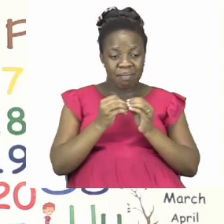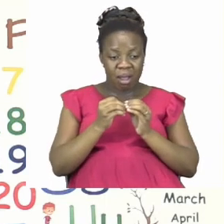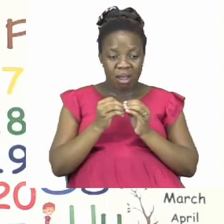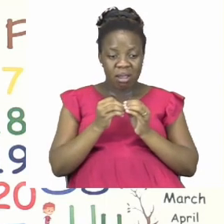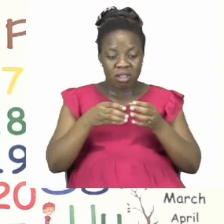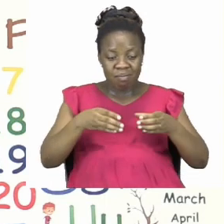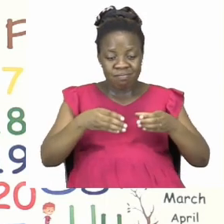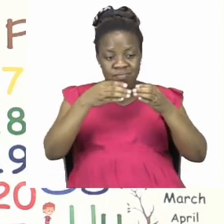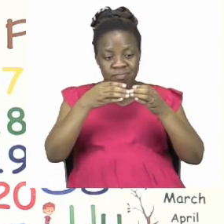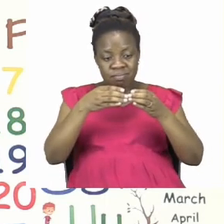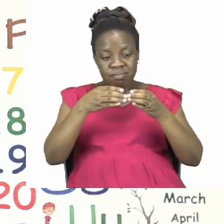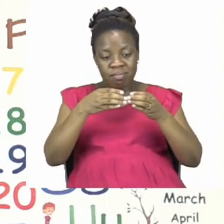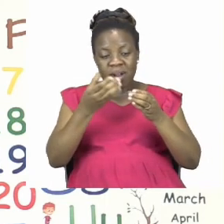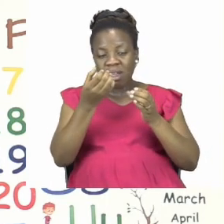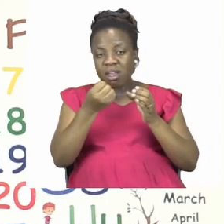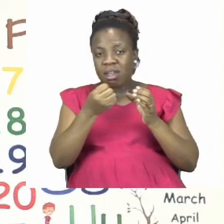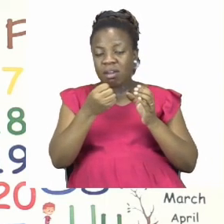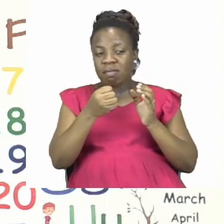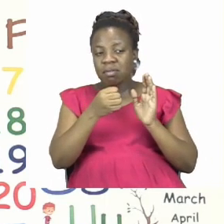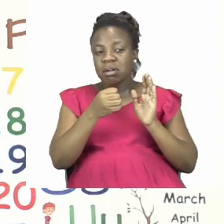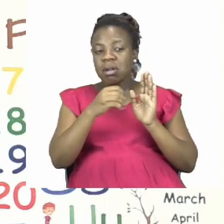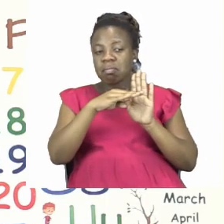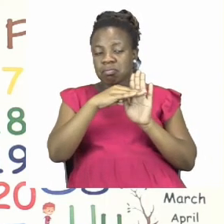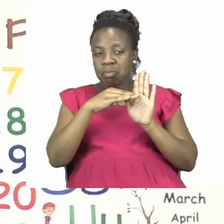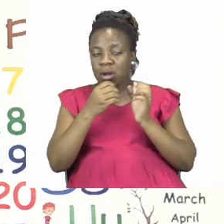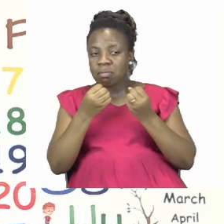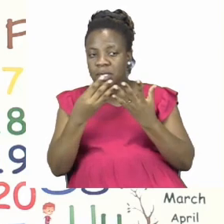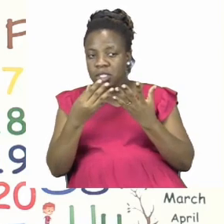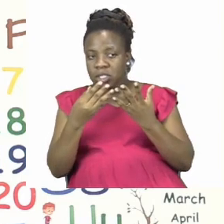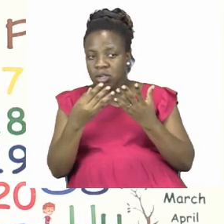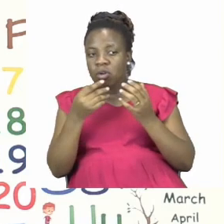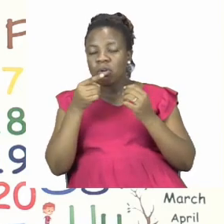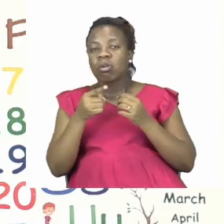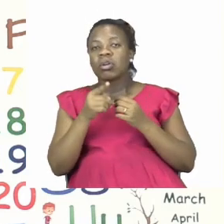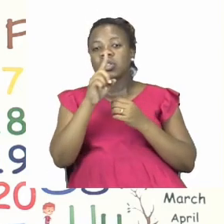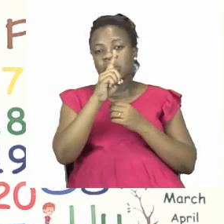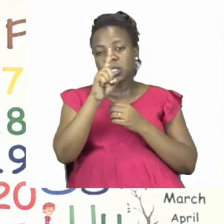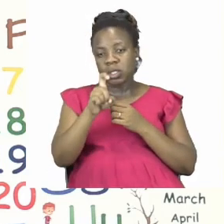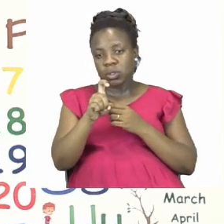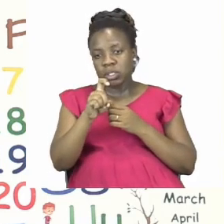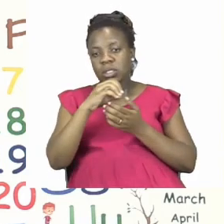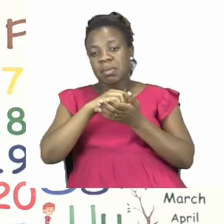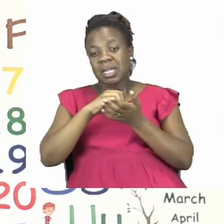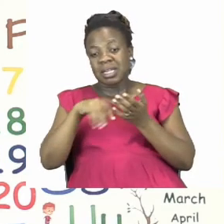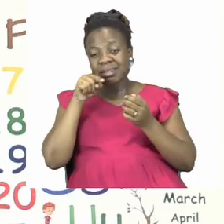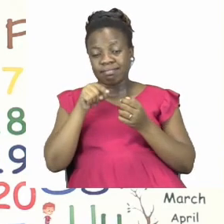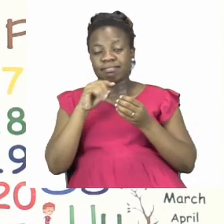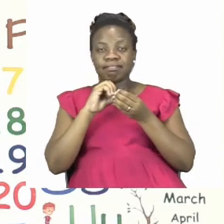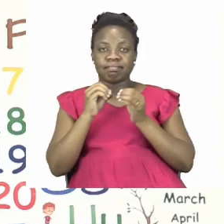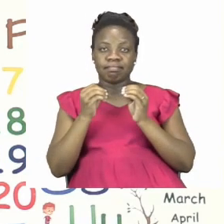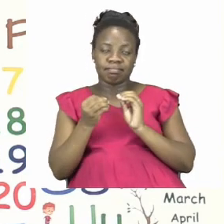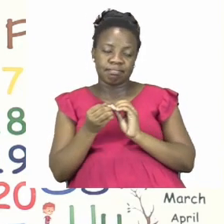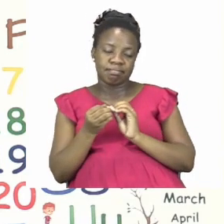put the milliliter sign to show that these are the units. Have fun, and I'll see you when you're done after